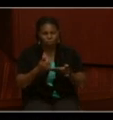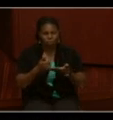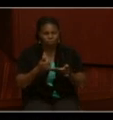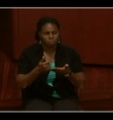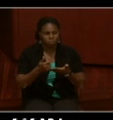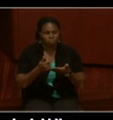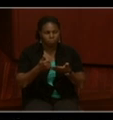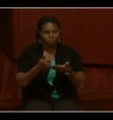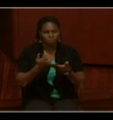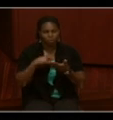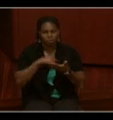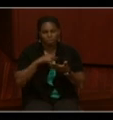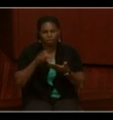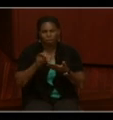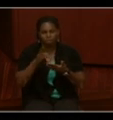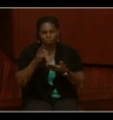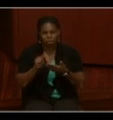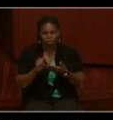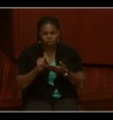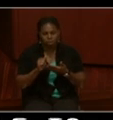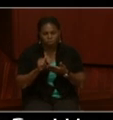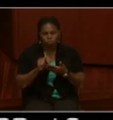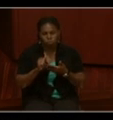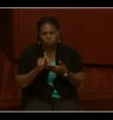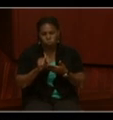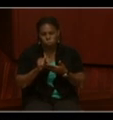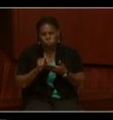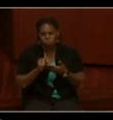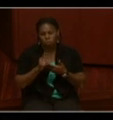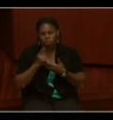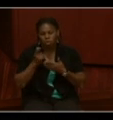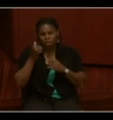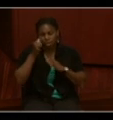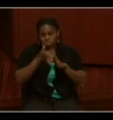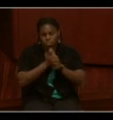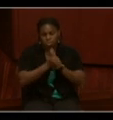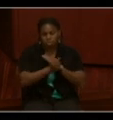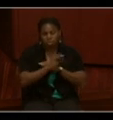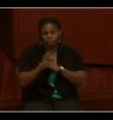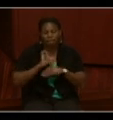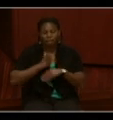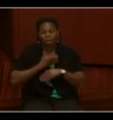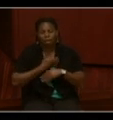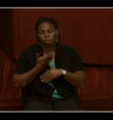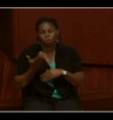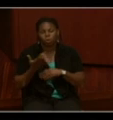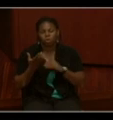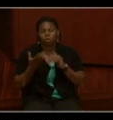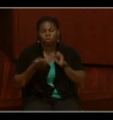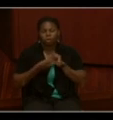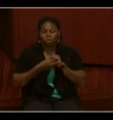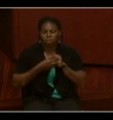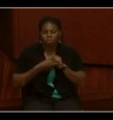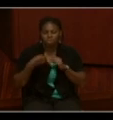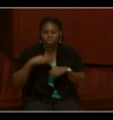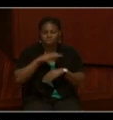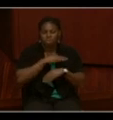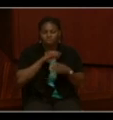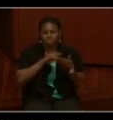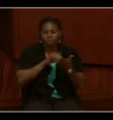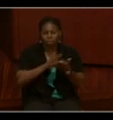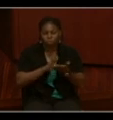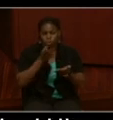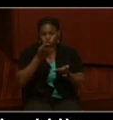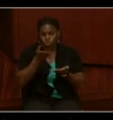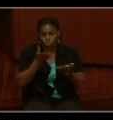have at the National Archives and the expertise of our archival staff, as well as with documents that you might have in your family